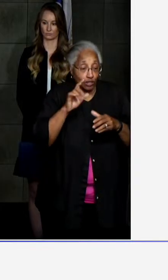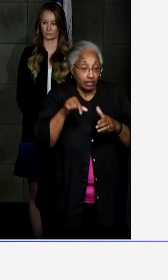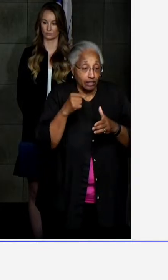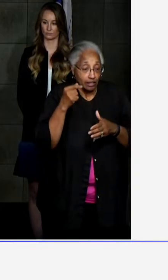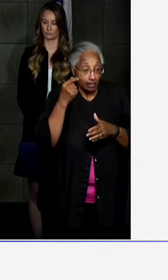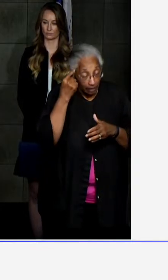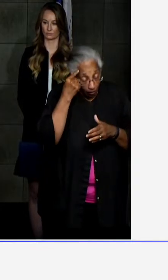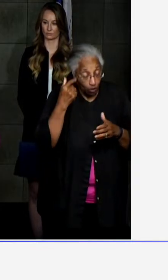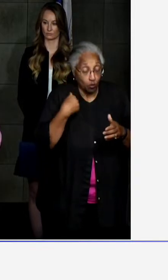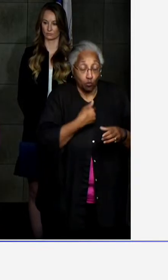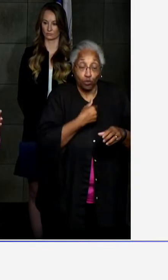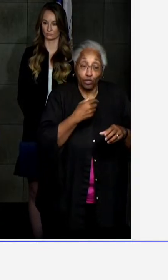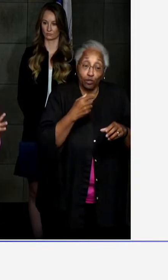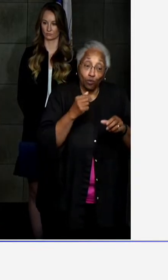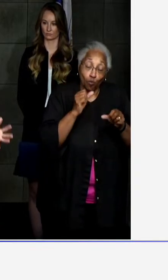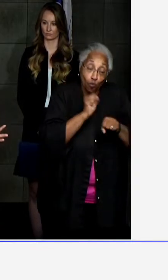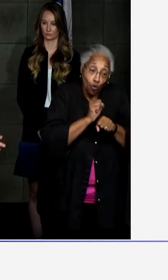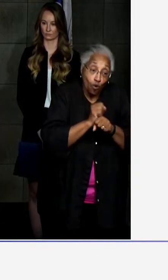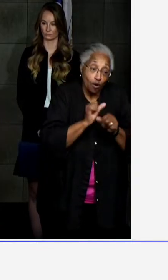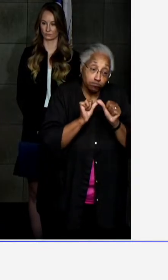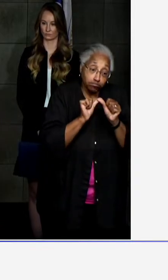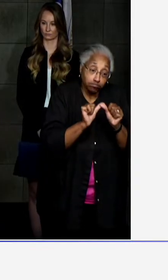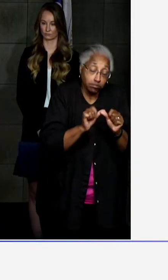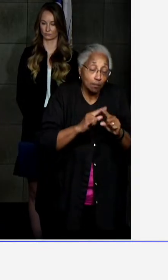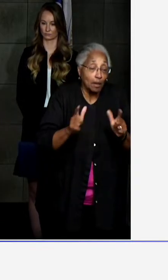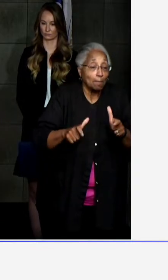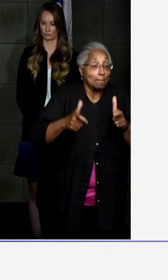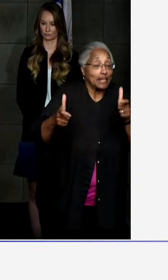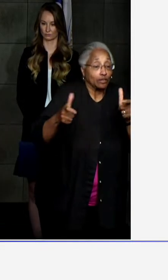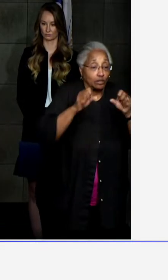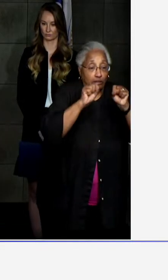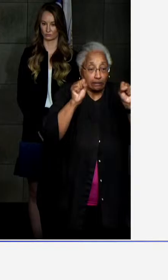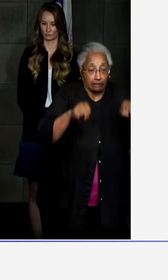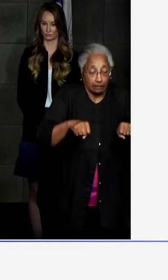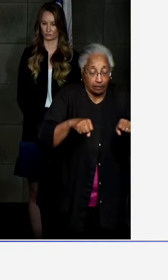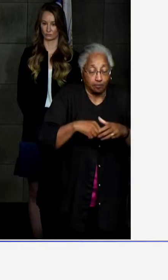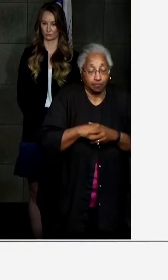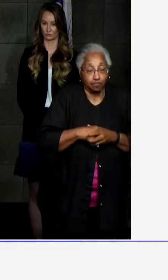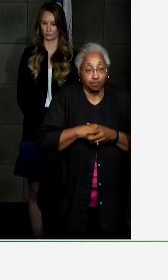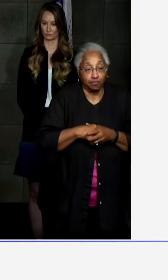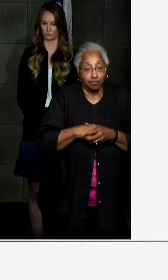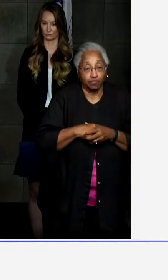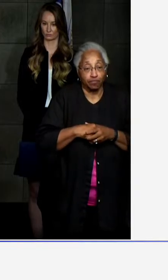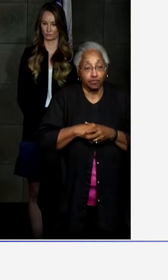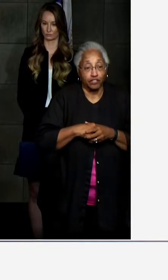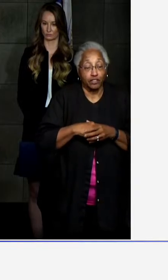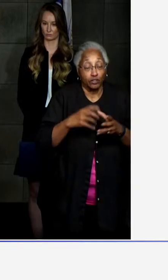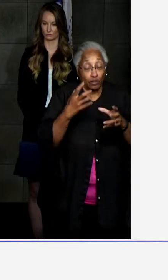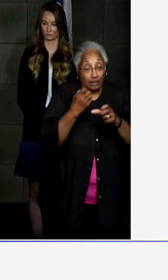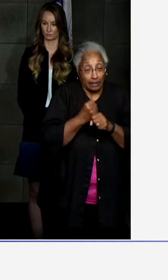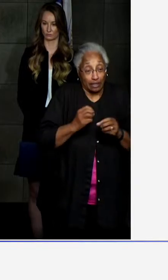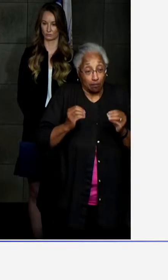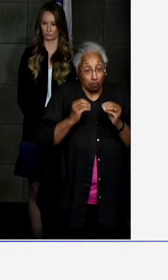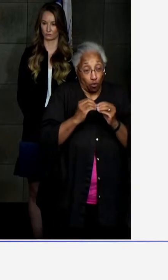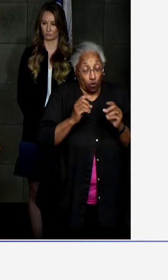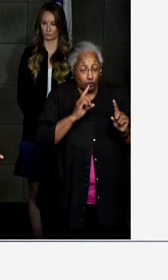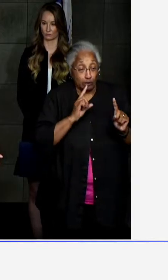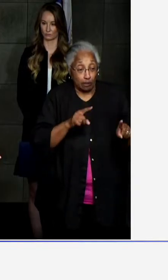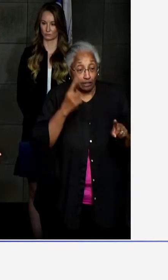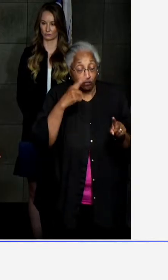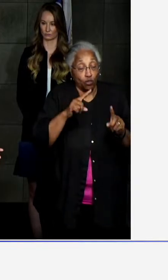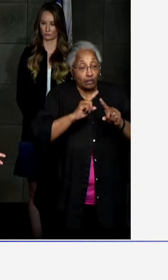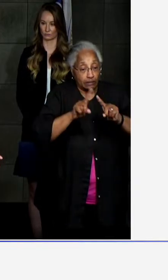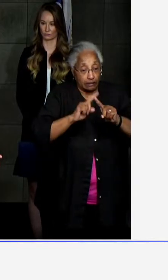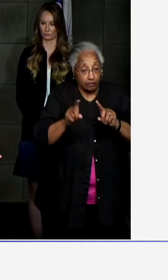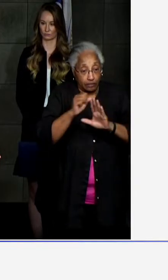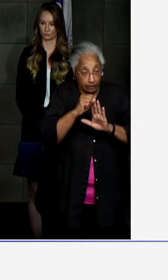we're hardworking, but you're in a much larger system. So, you know, knocking it down, getting more response to the states,